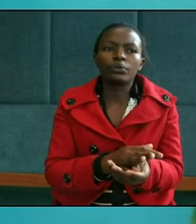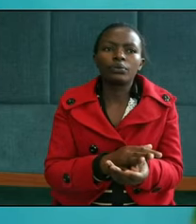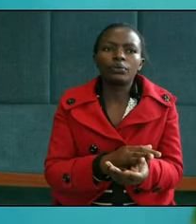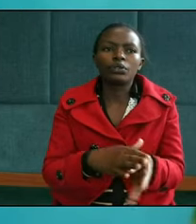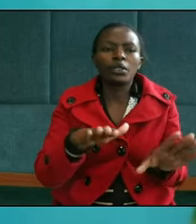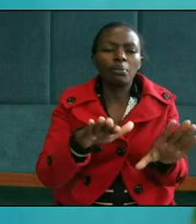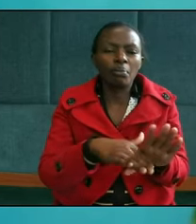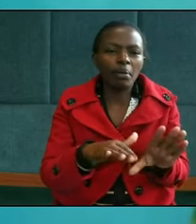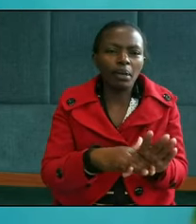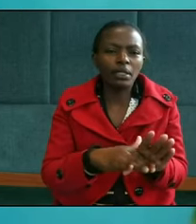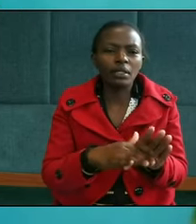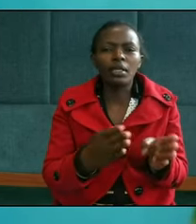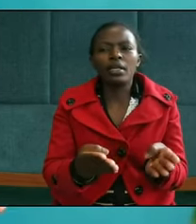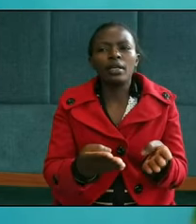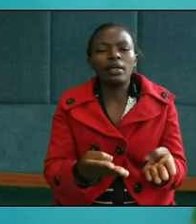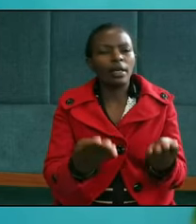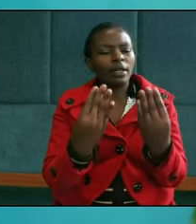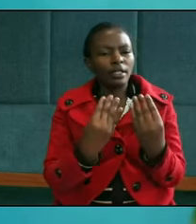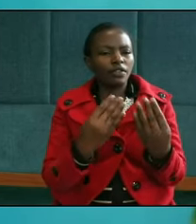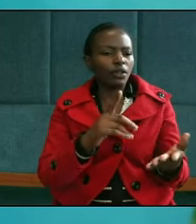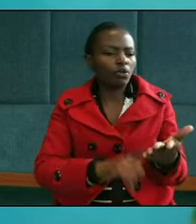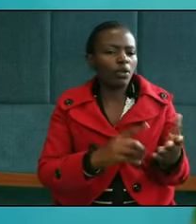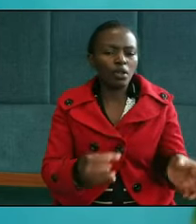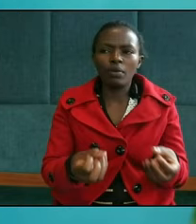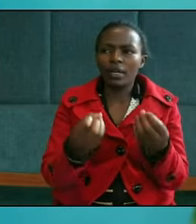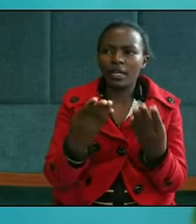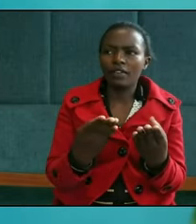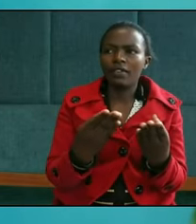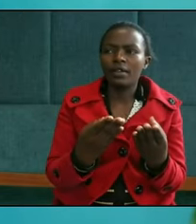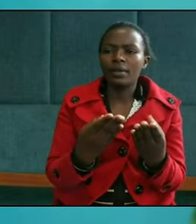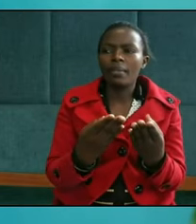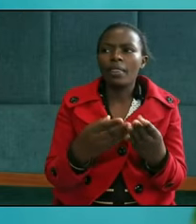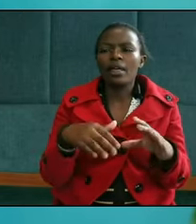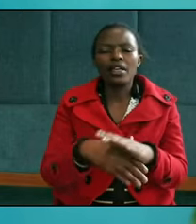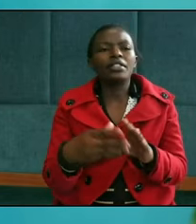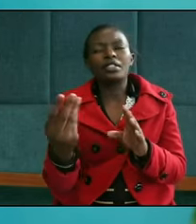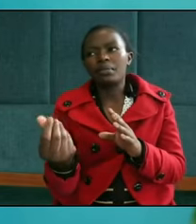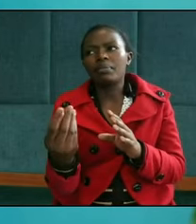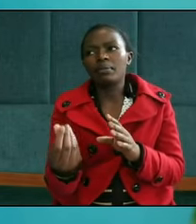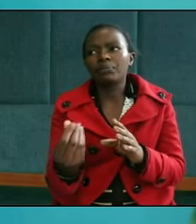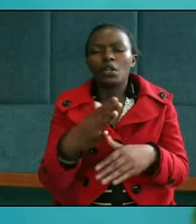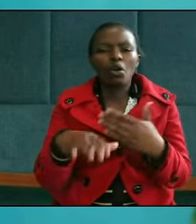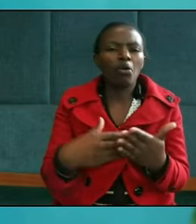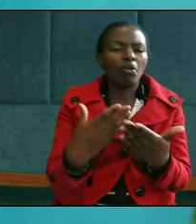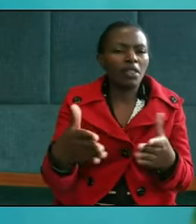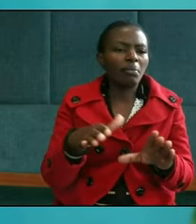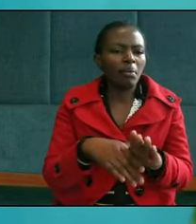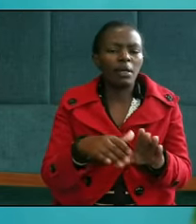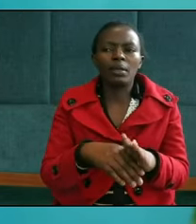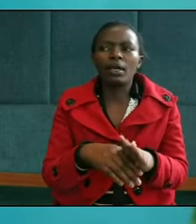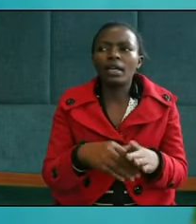The members received what they were given during visitation periods with gladness and simplicity. The members participated in